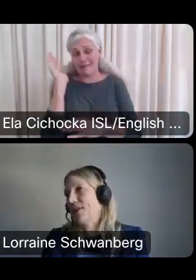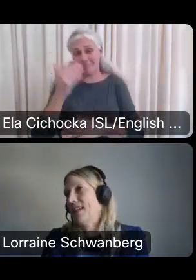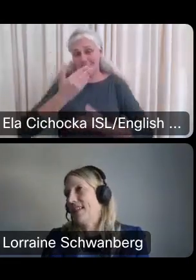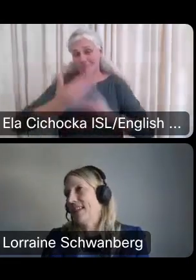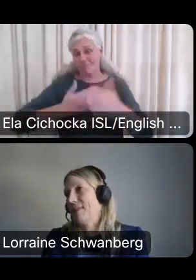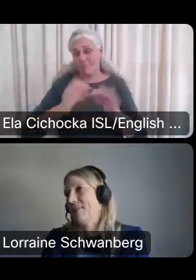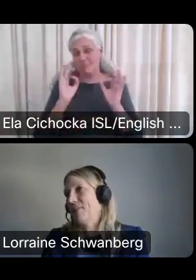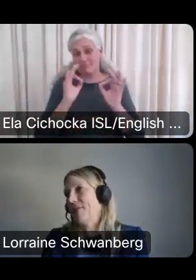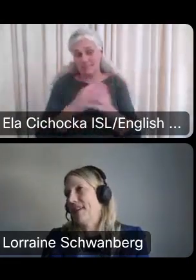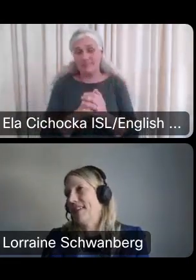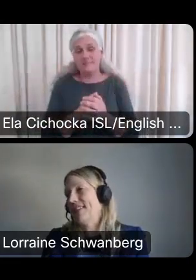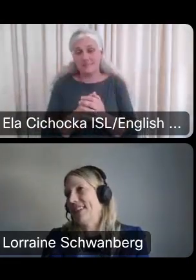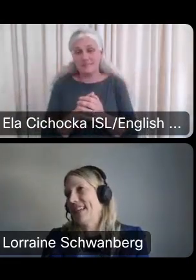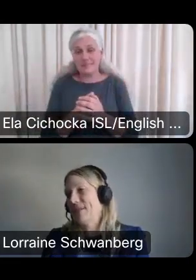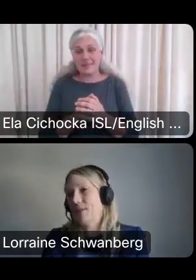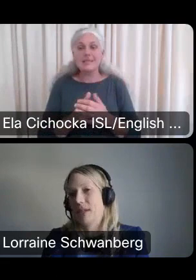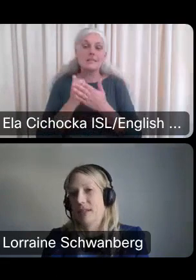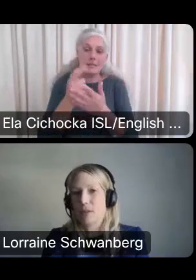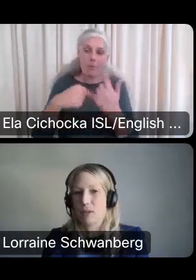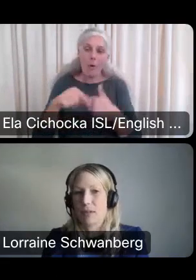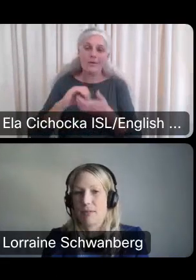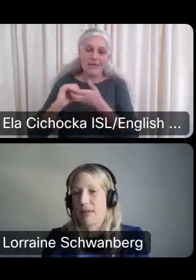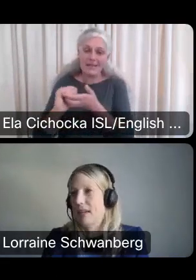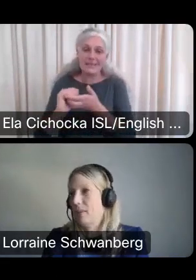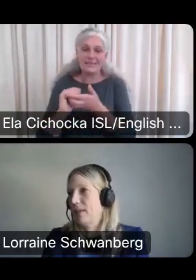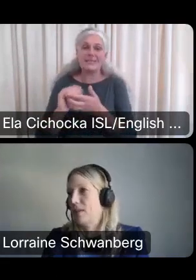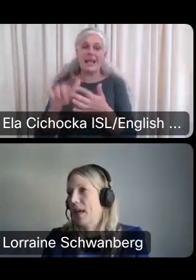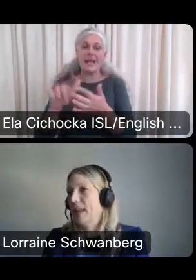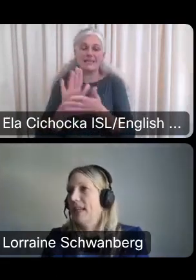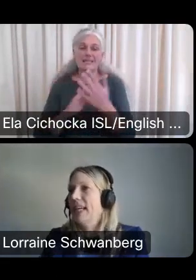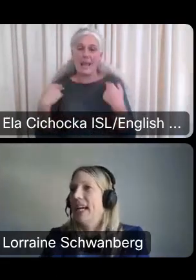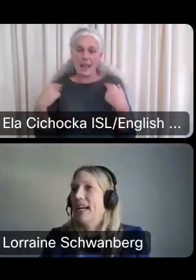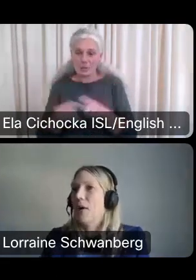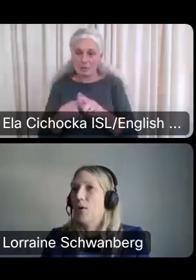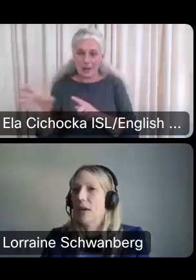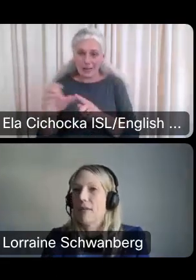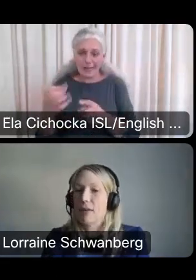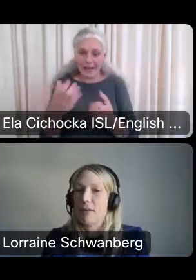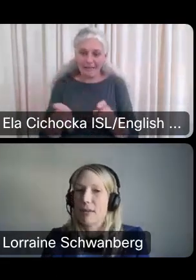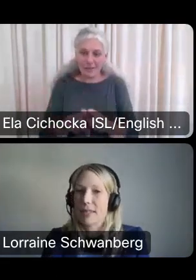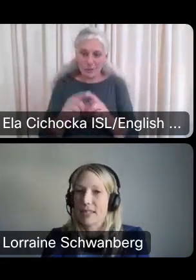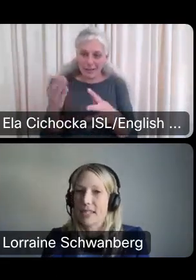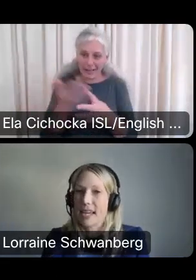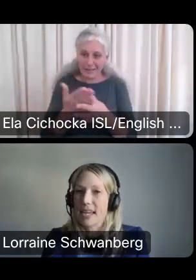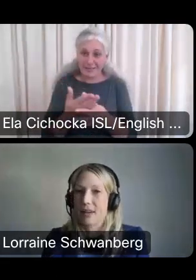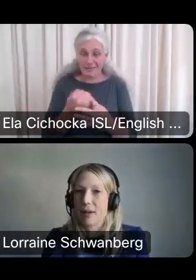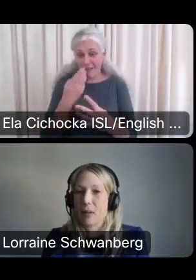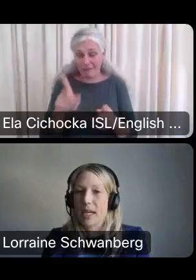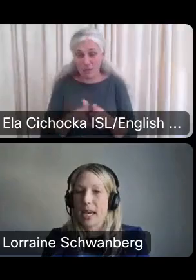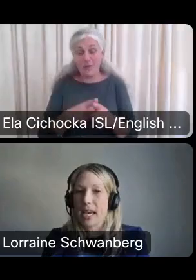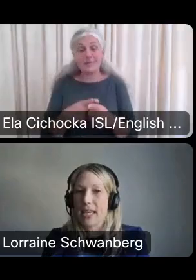support colleagues providing the sign language piece, which is really invaluable as well. Hope you have a lovely rest of the day